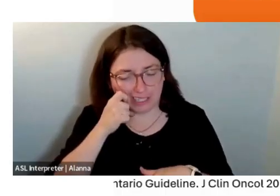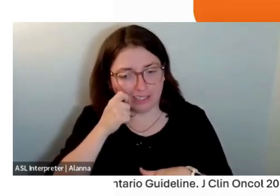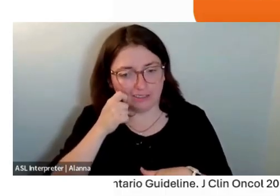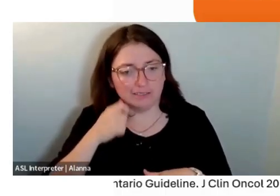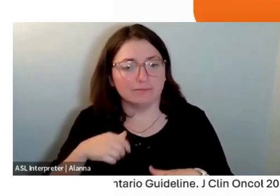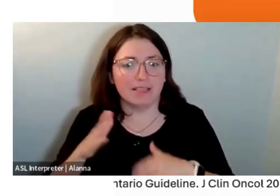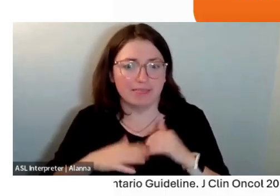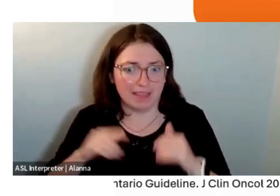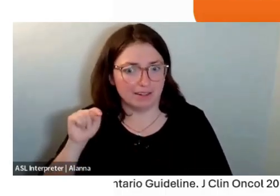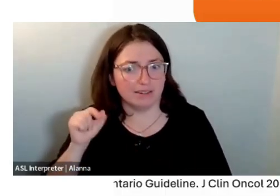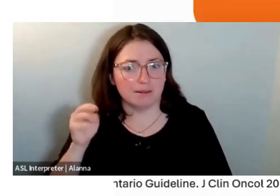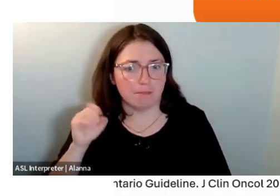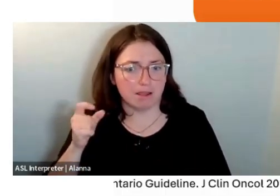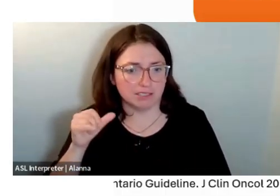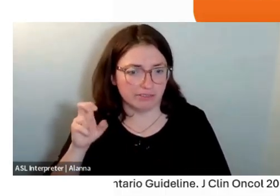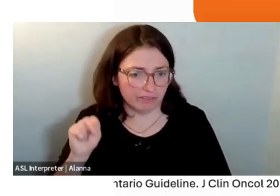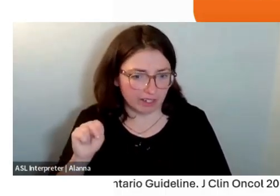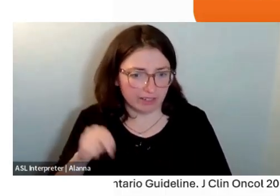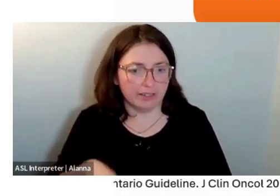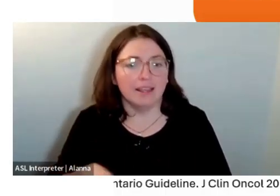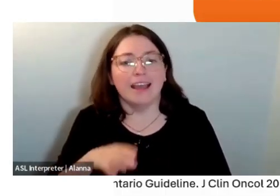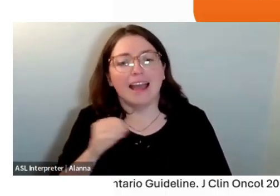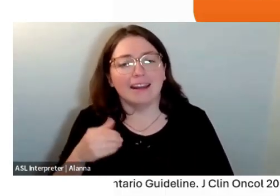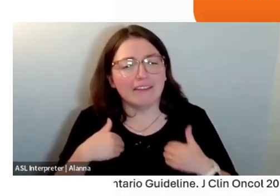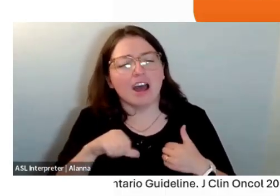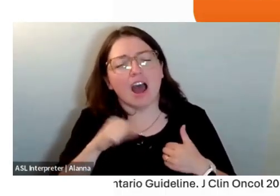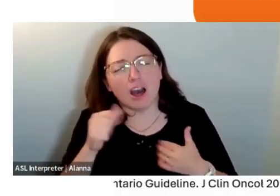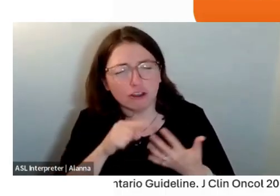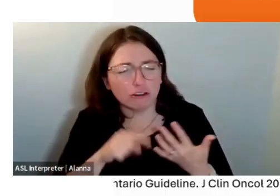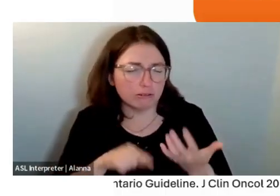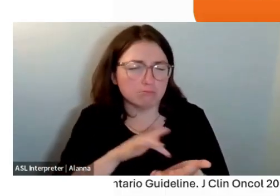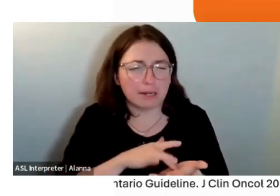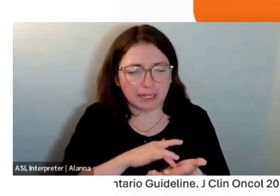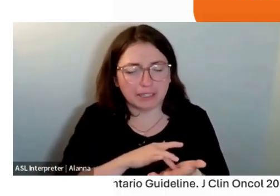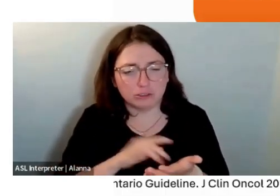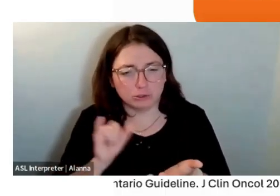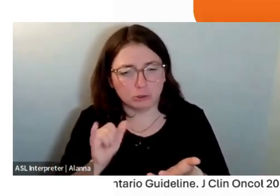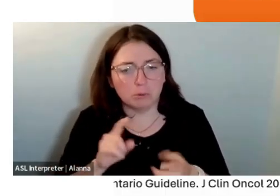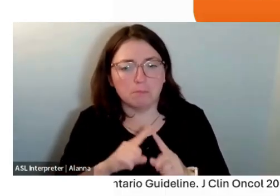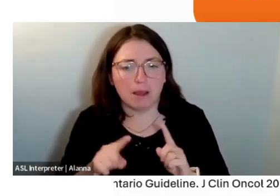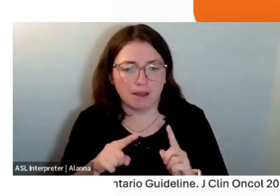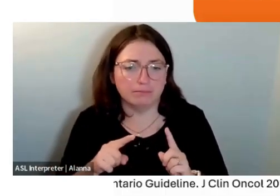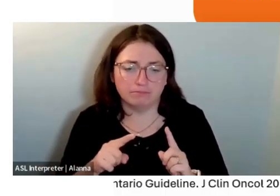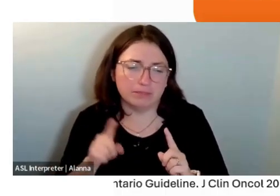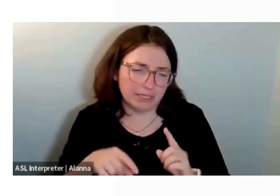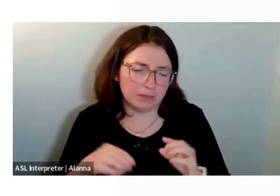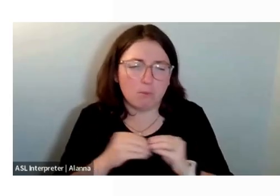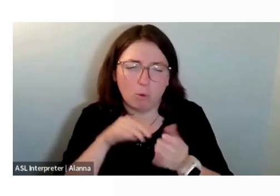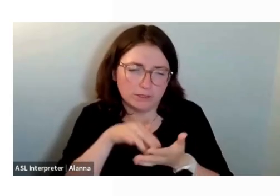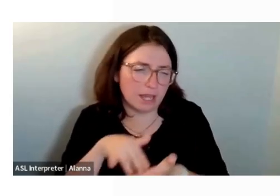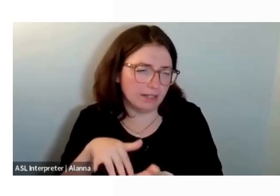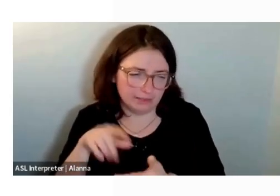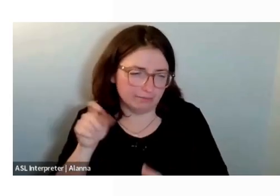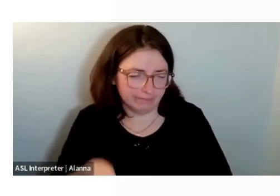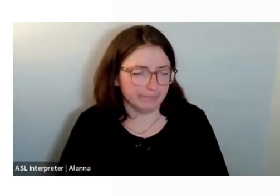cancer. Fewer vulvar and vaginal skin effects, but really more study is needed.